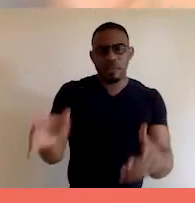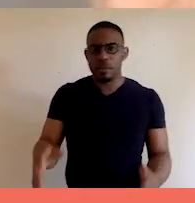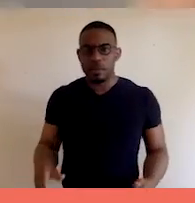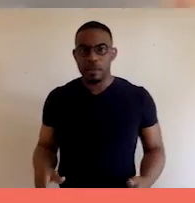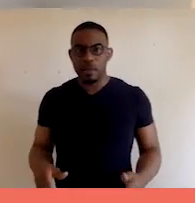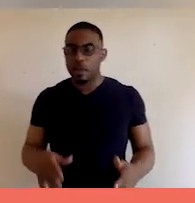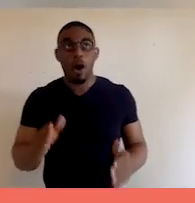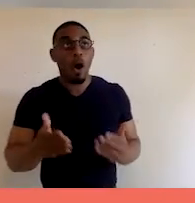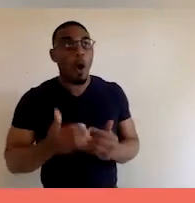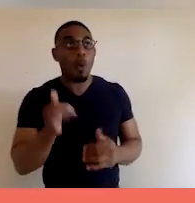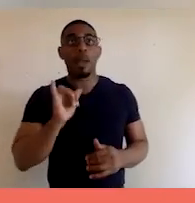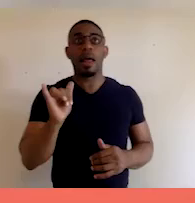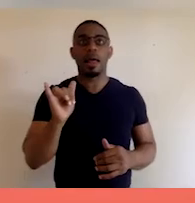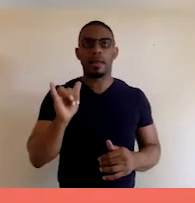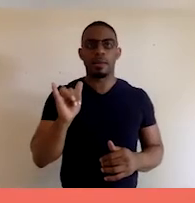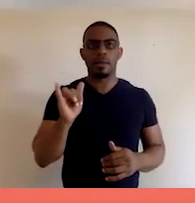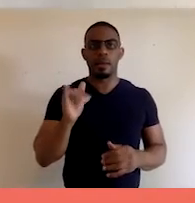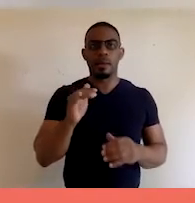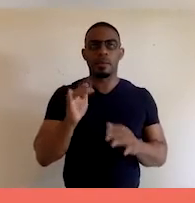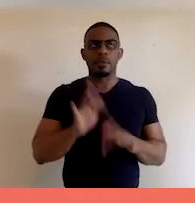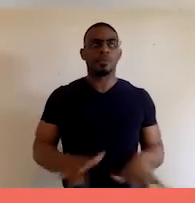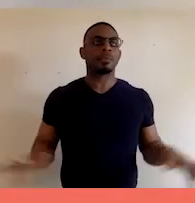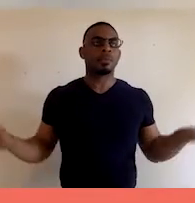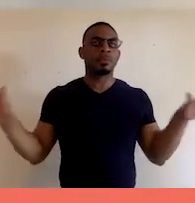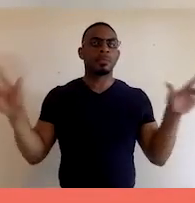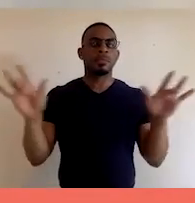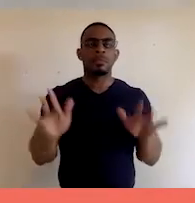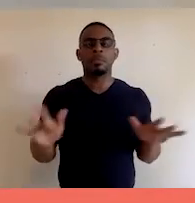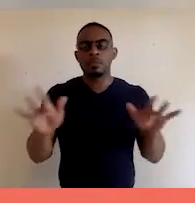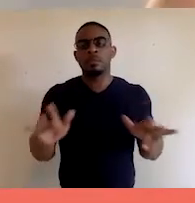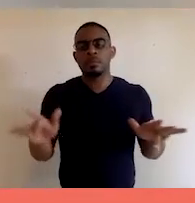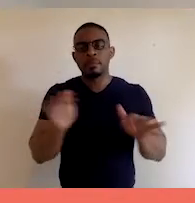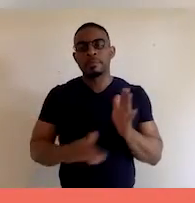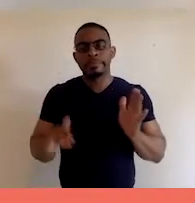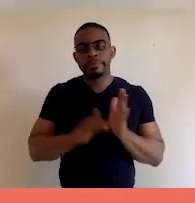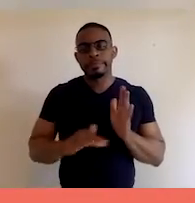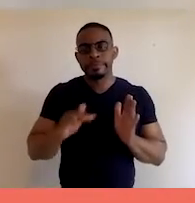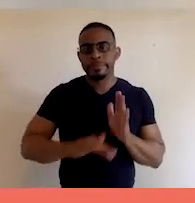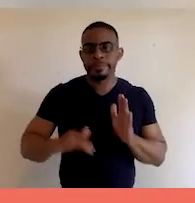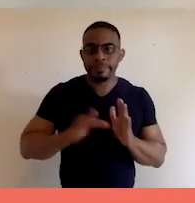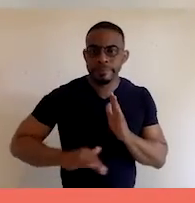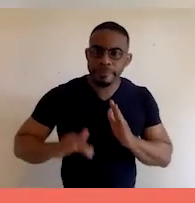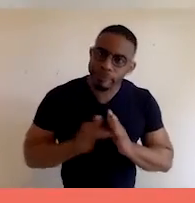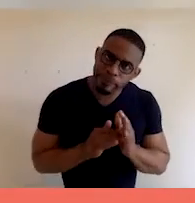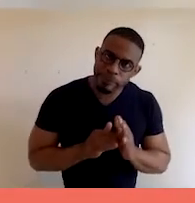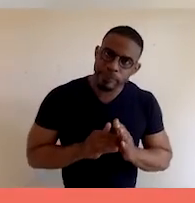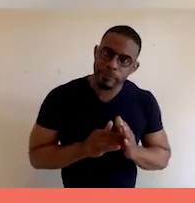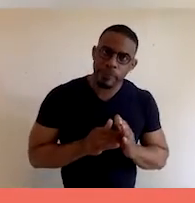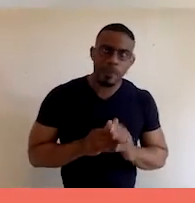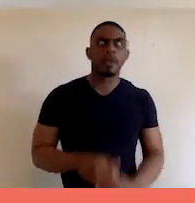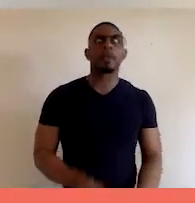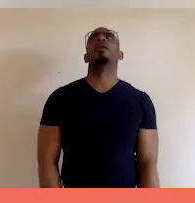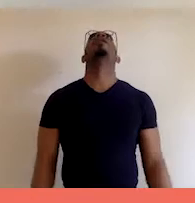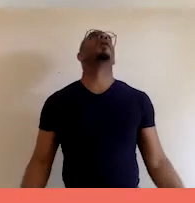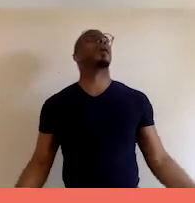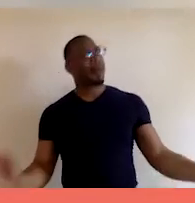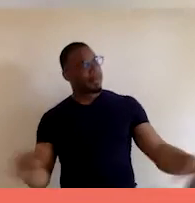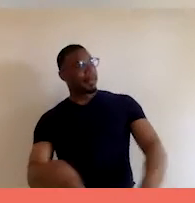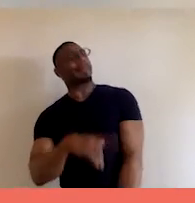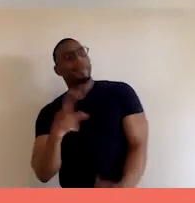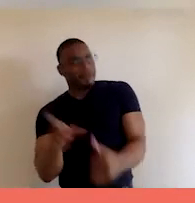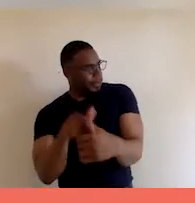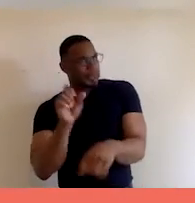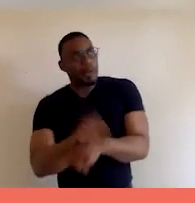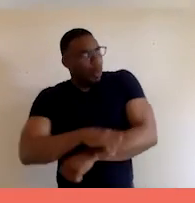And it was almost like a broken record that I heard the exact same thing over and over and over again. Oh man, that first